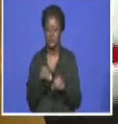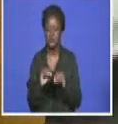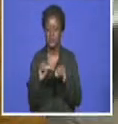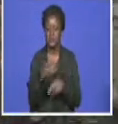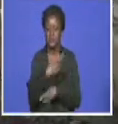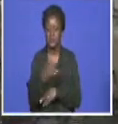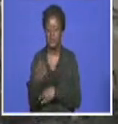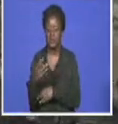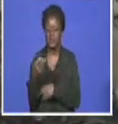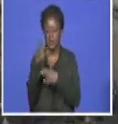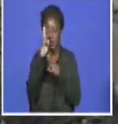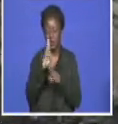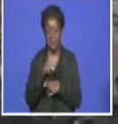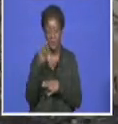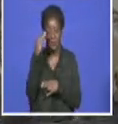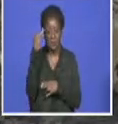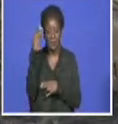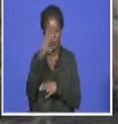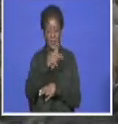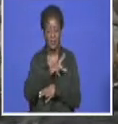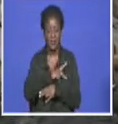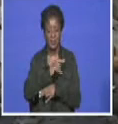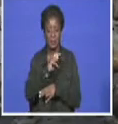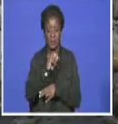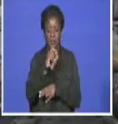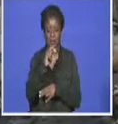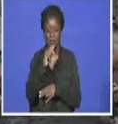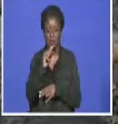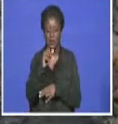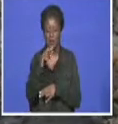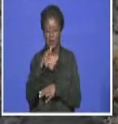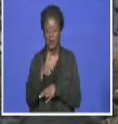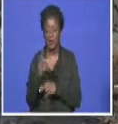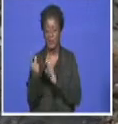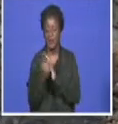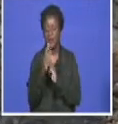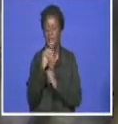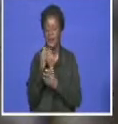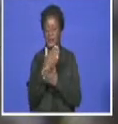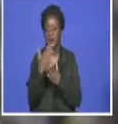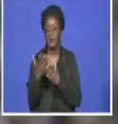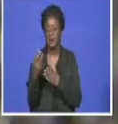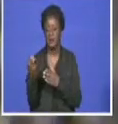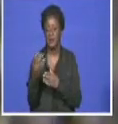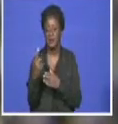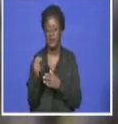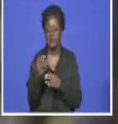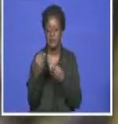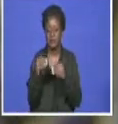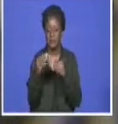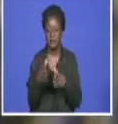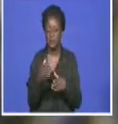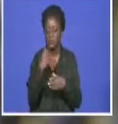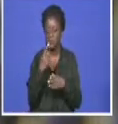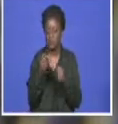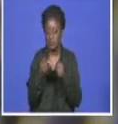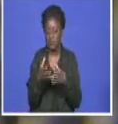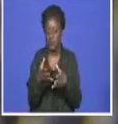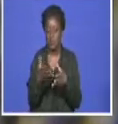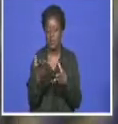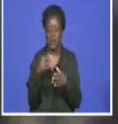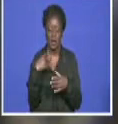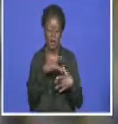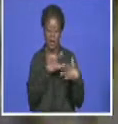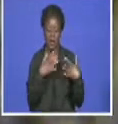Michael Pintard, was met by some of the displaced vendors. Our hearts go out to the vendors and their families who